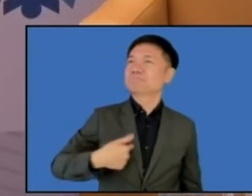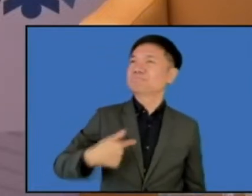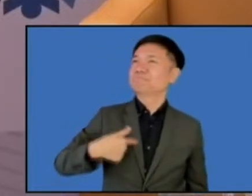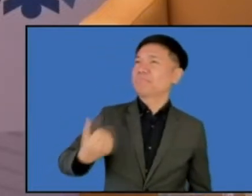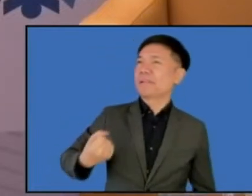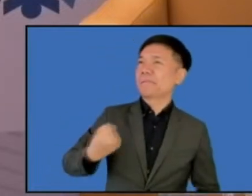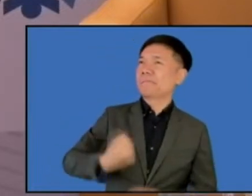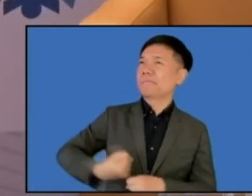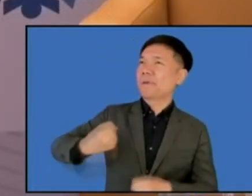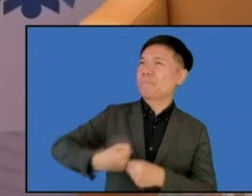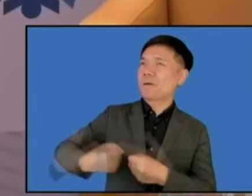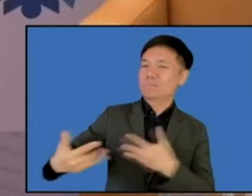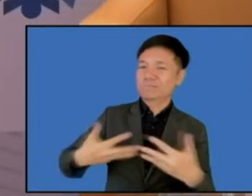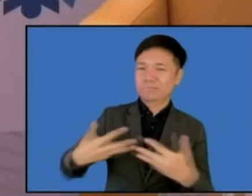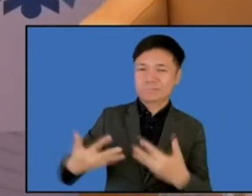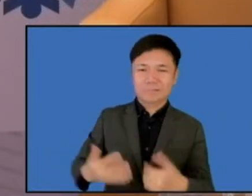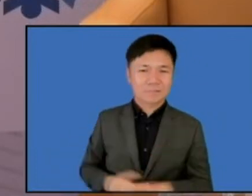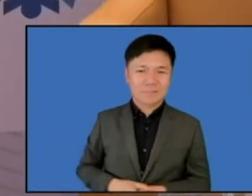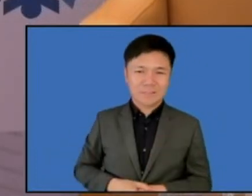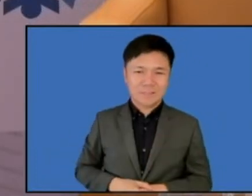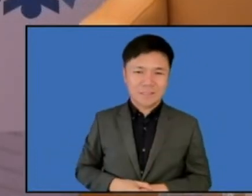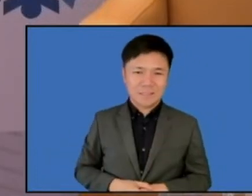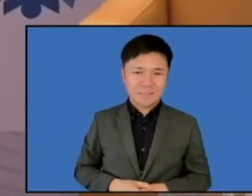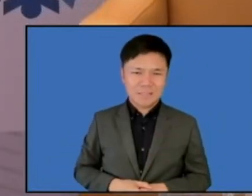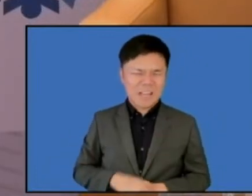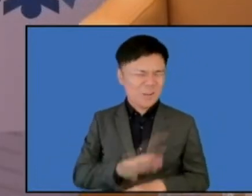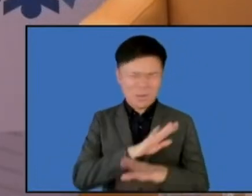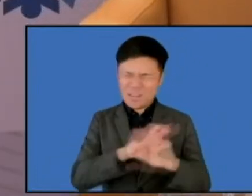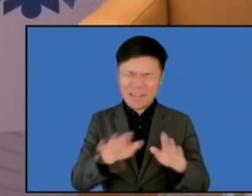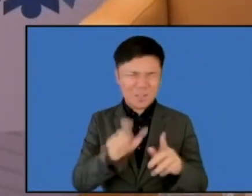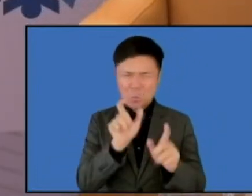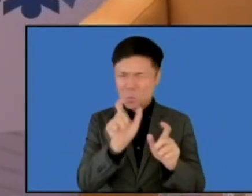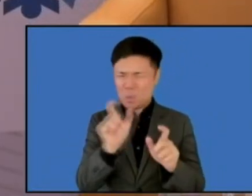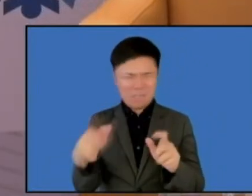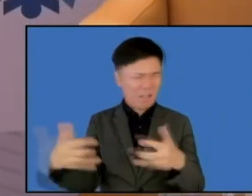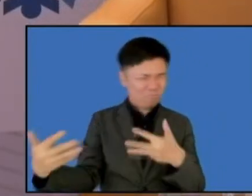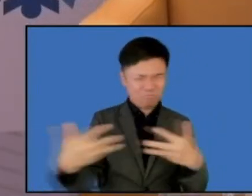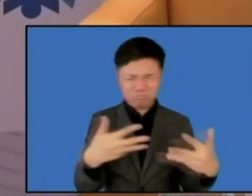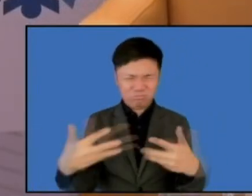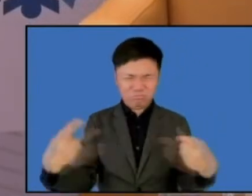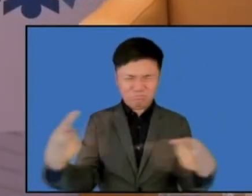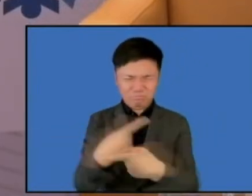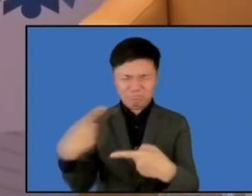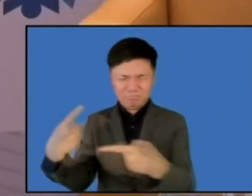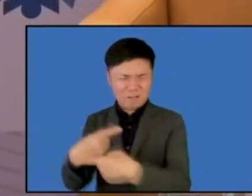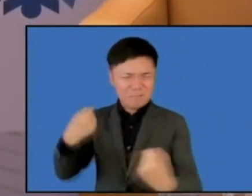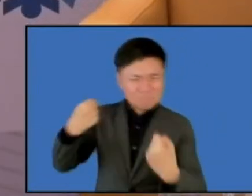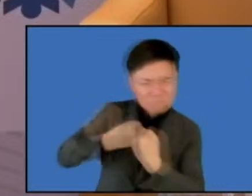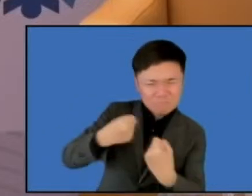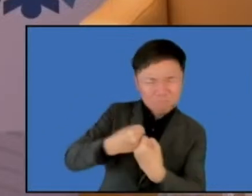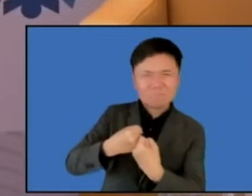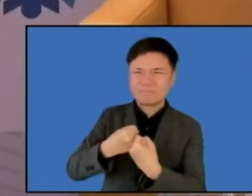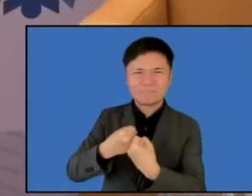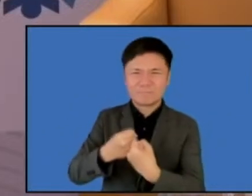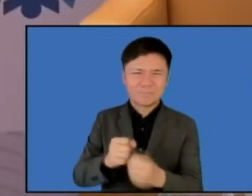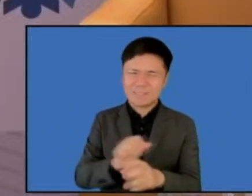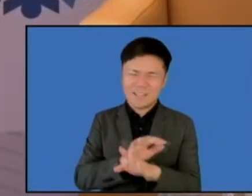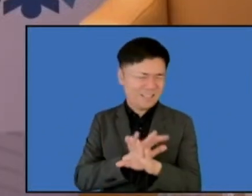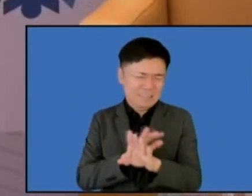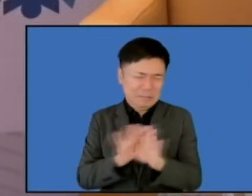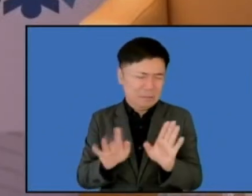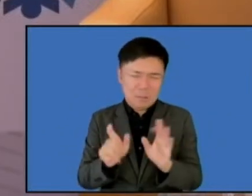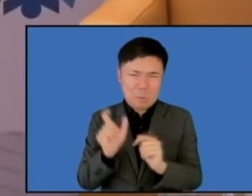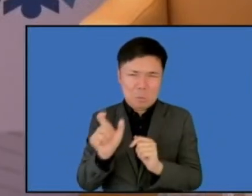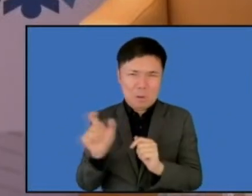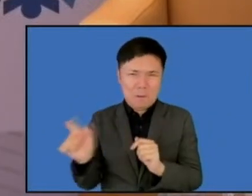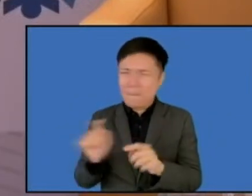Let me say that I dislike conflict language, battle, war, fight, win. It's not really, I don't really feel comfortable with it, but the quote is so